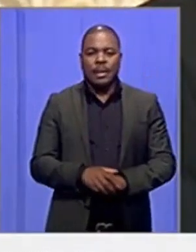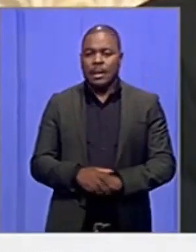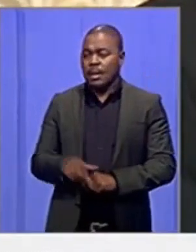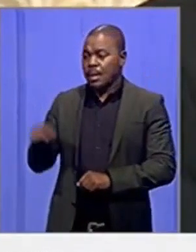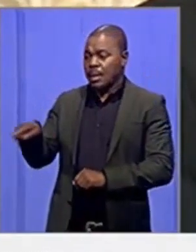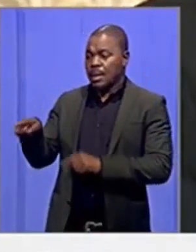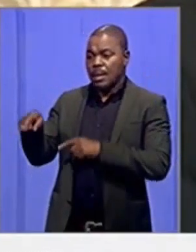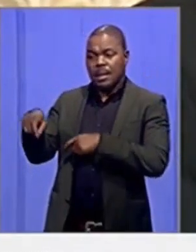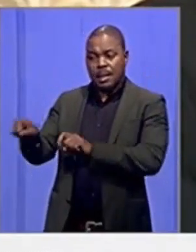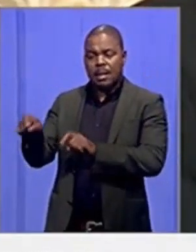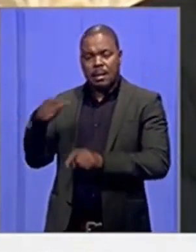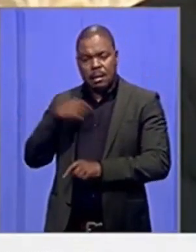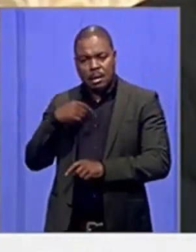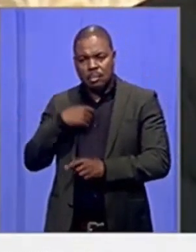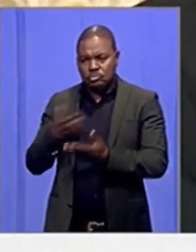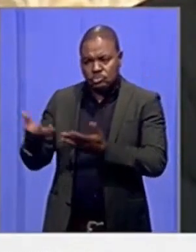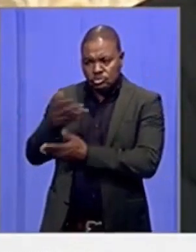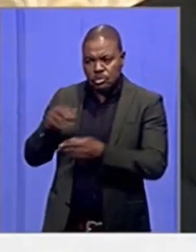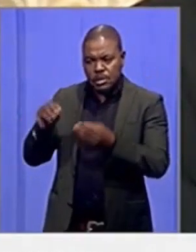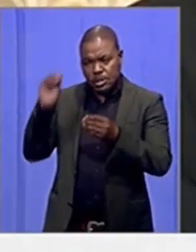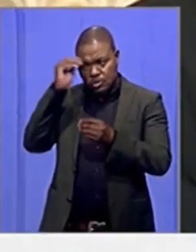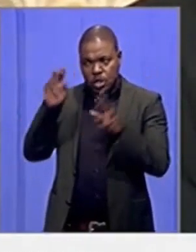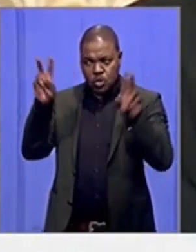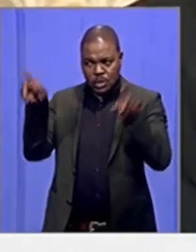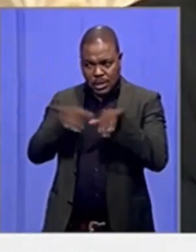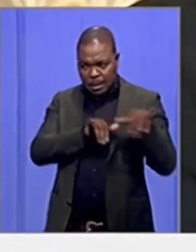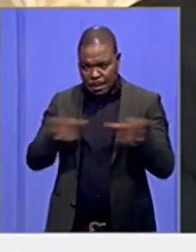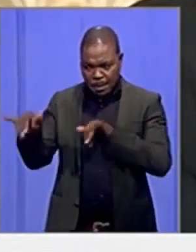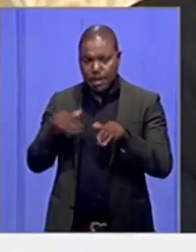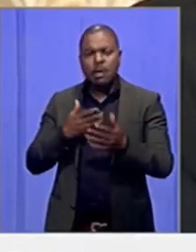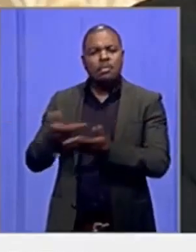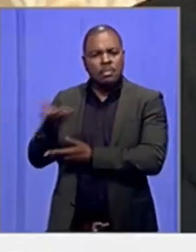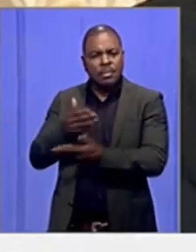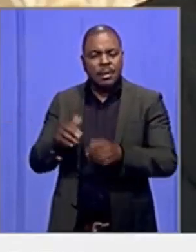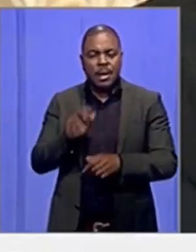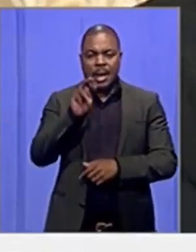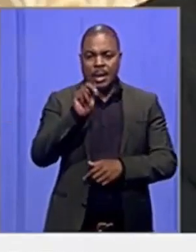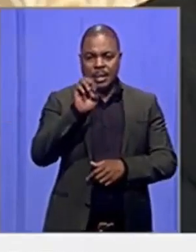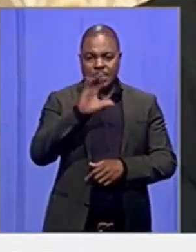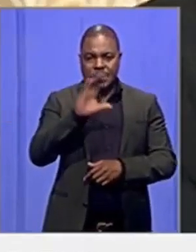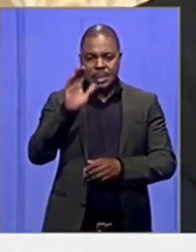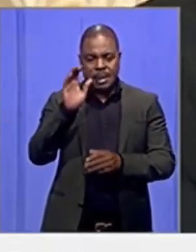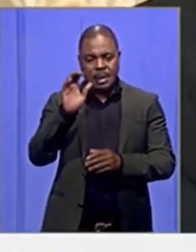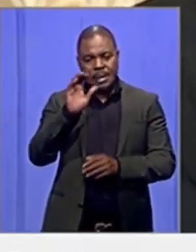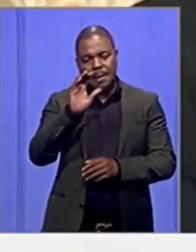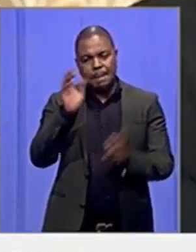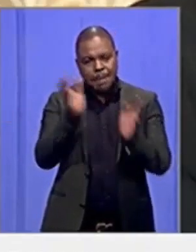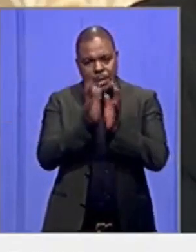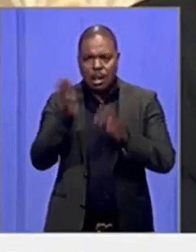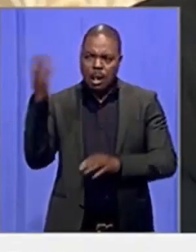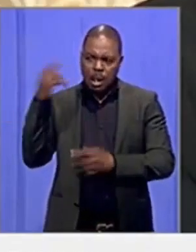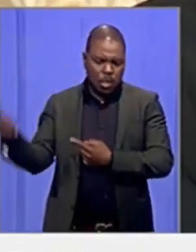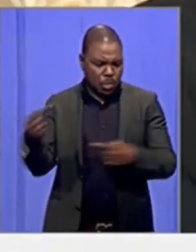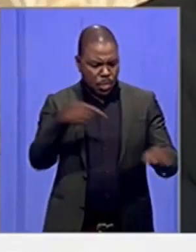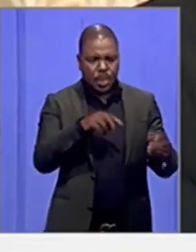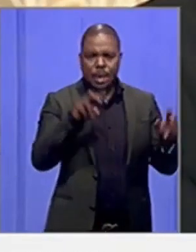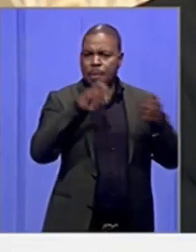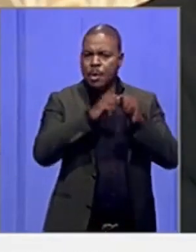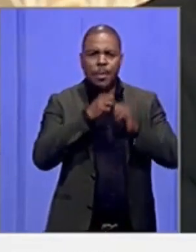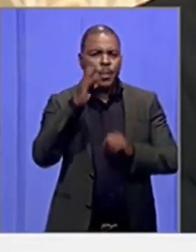mutual interest, we do talk. And NEC meetings previously they attended, there were no issues raised.